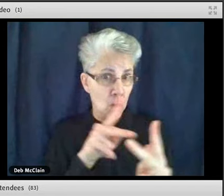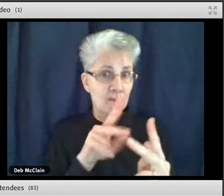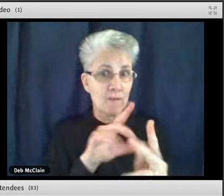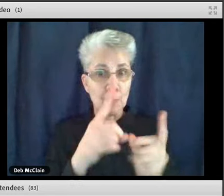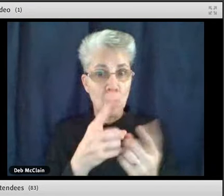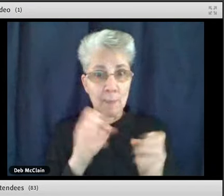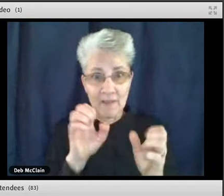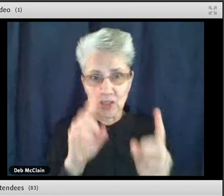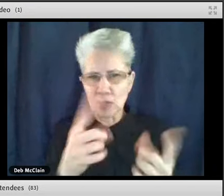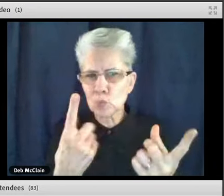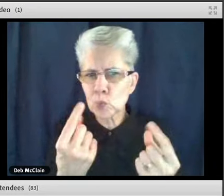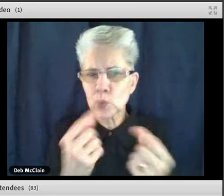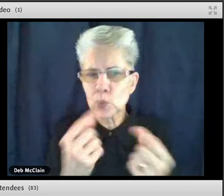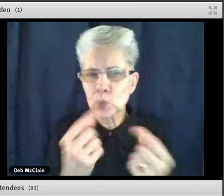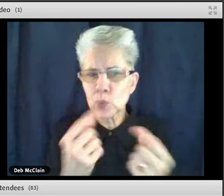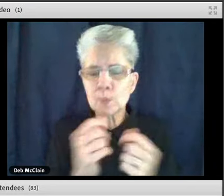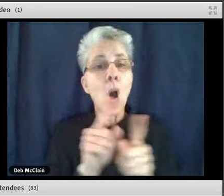like that.